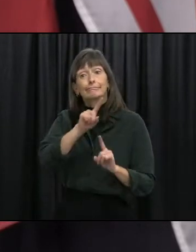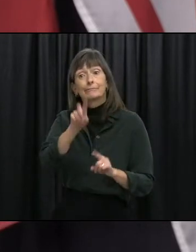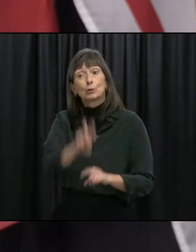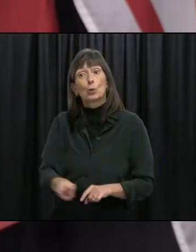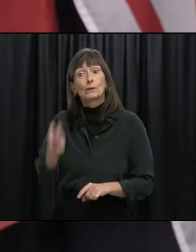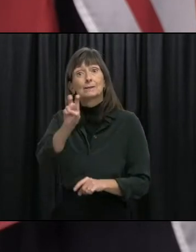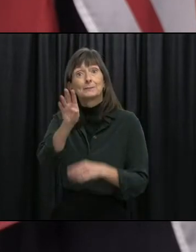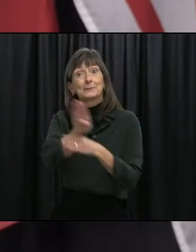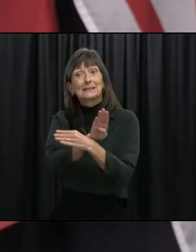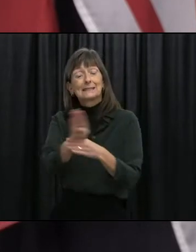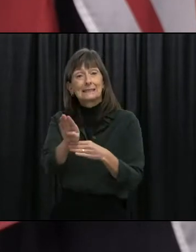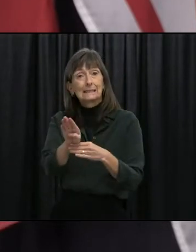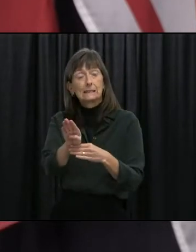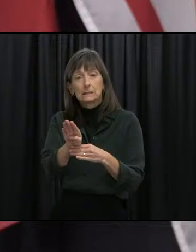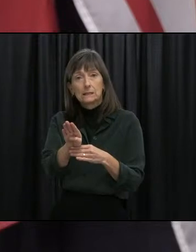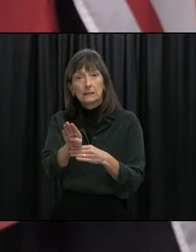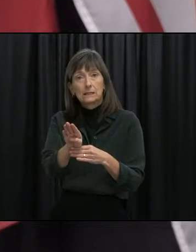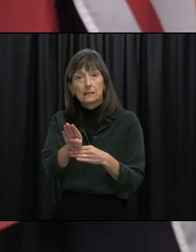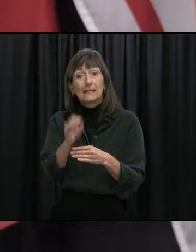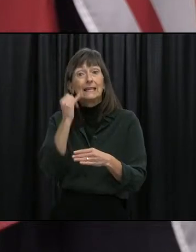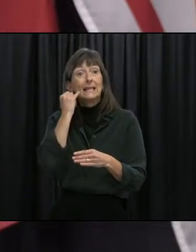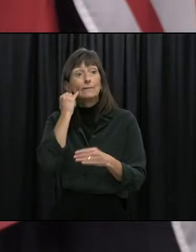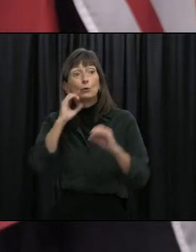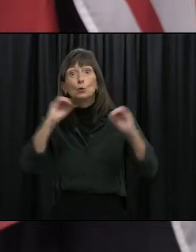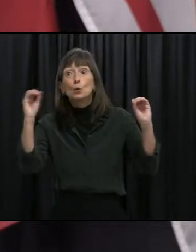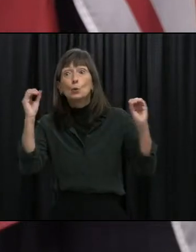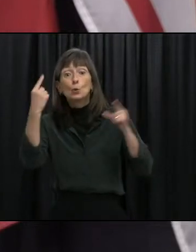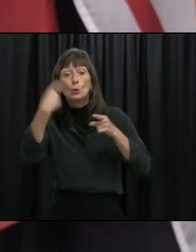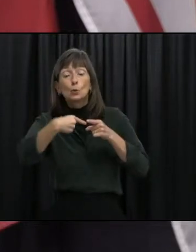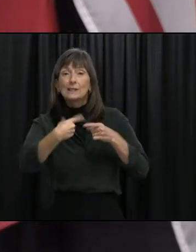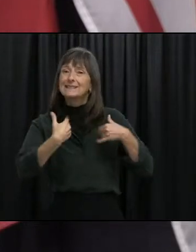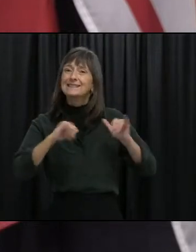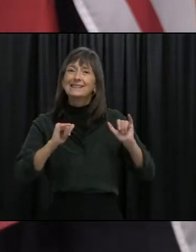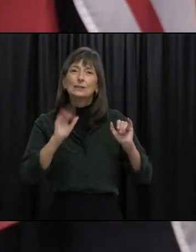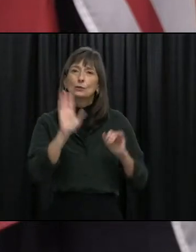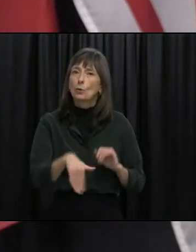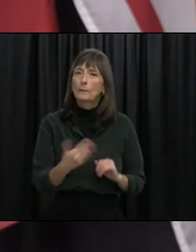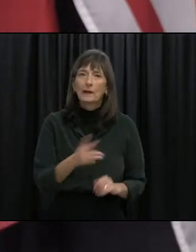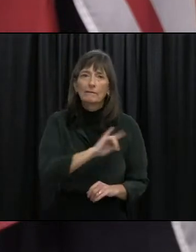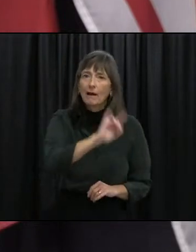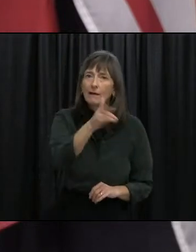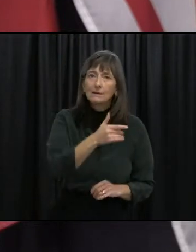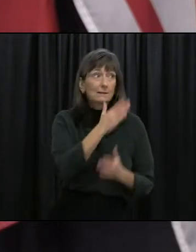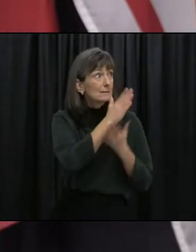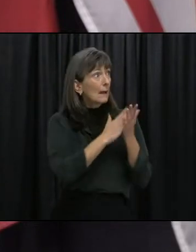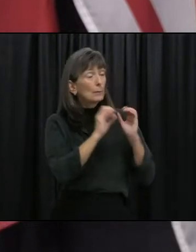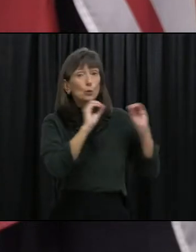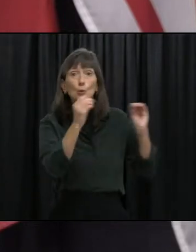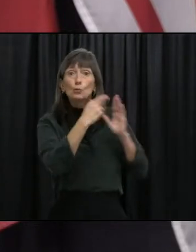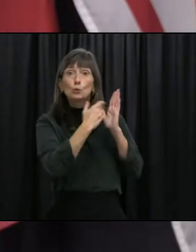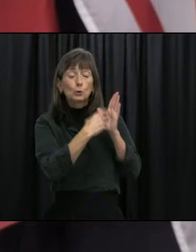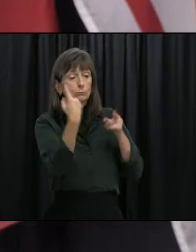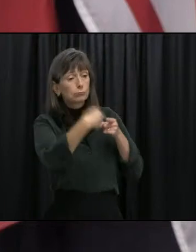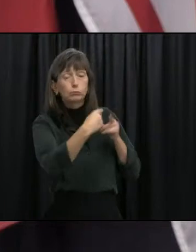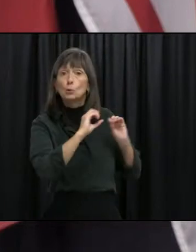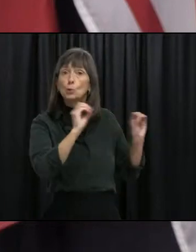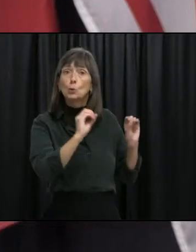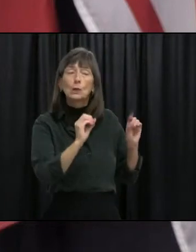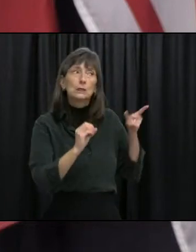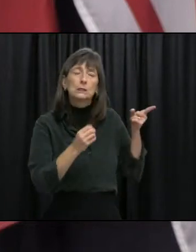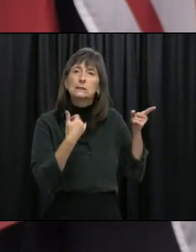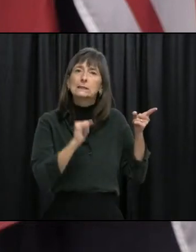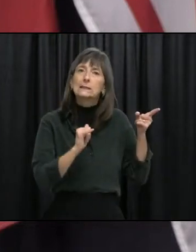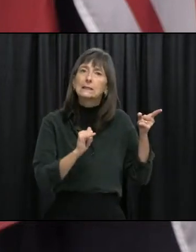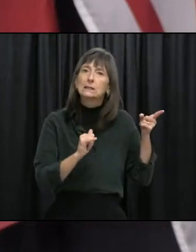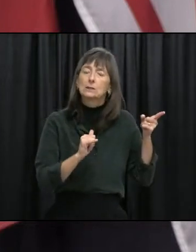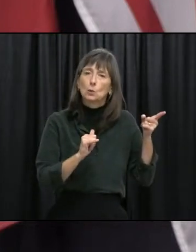travel restrictions, no one's flying. You look at the jurisdictions that are out there that don't have any travel restrictions, and the